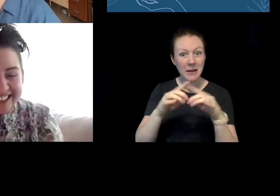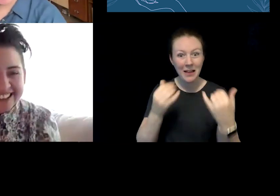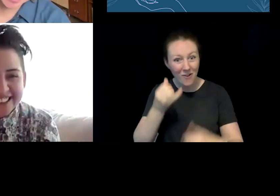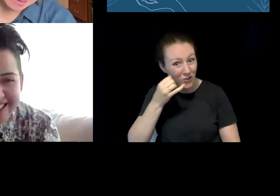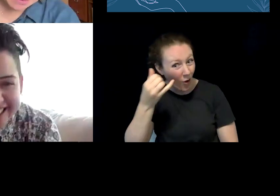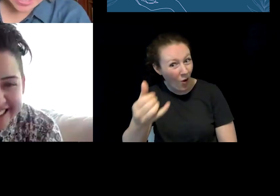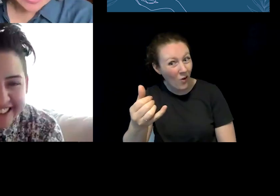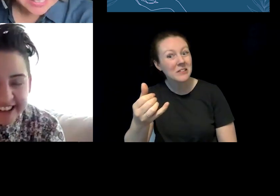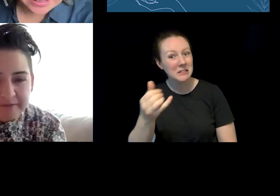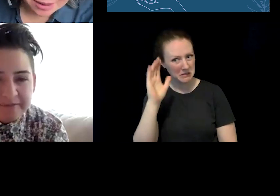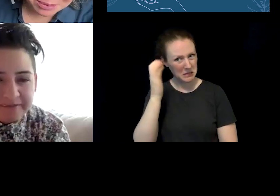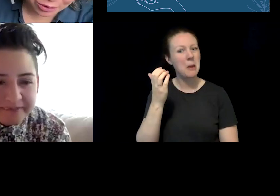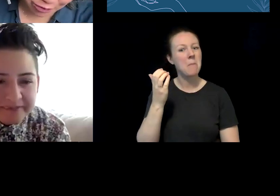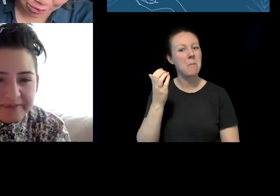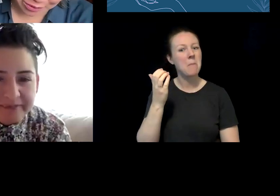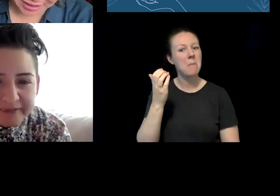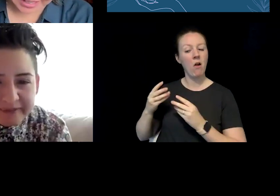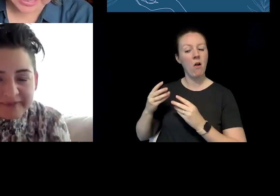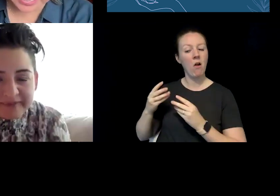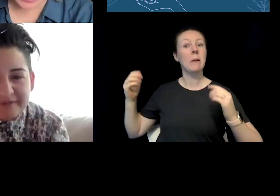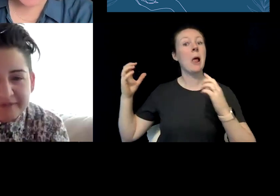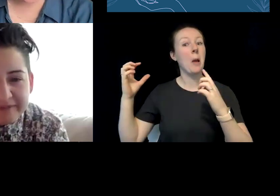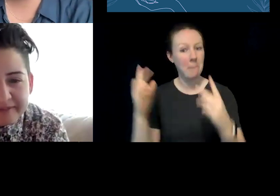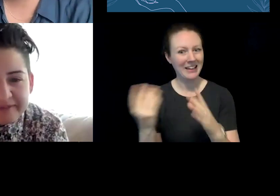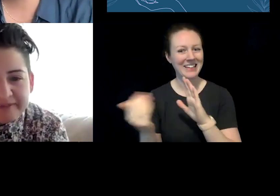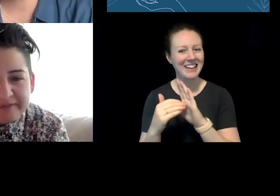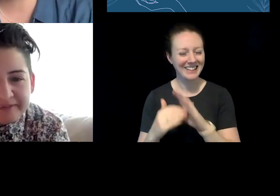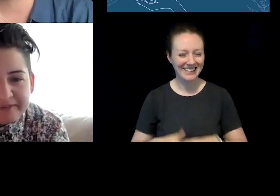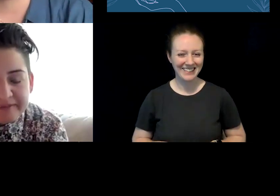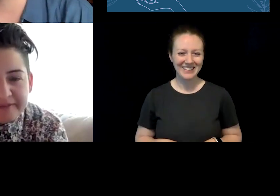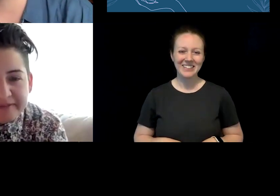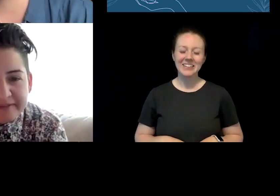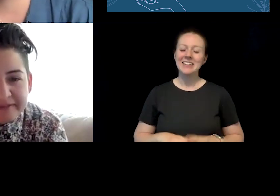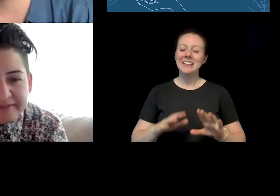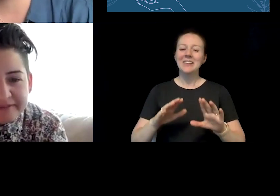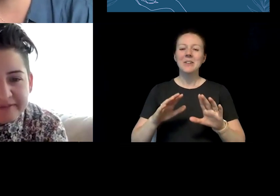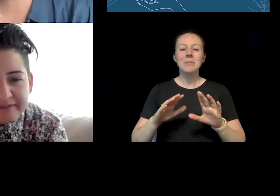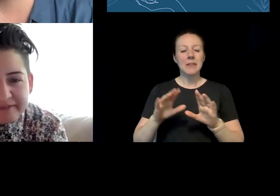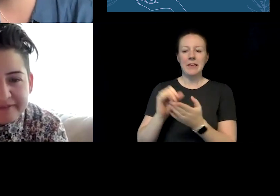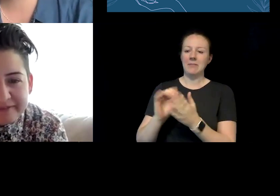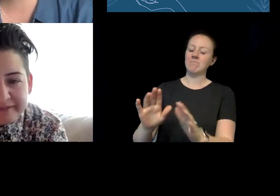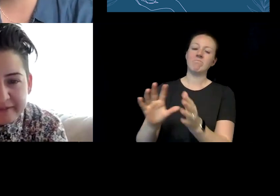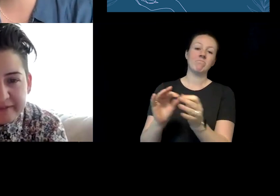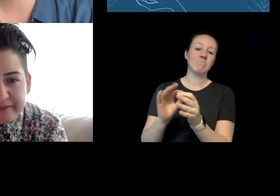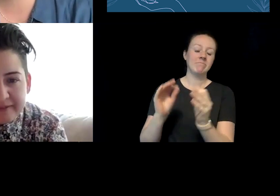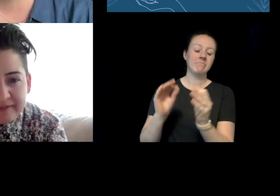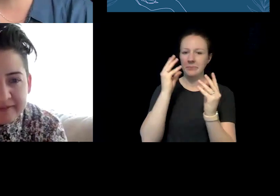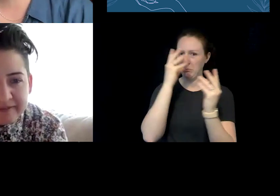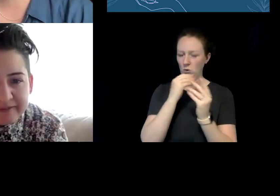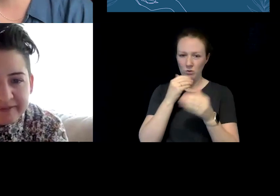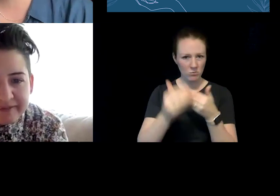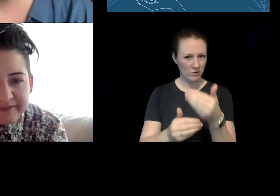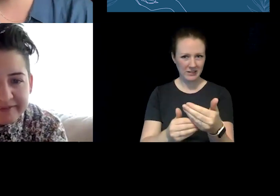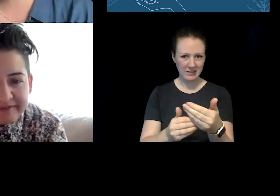that too. But yeah, that sounds like a beautiful process. And you made me think about, like, when I feel